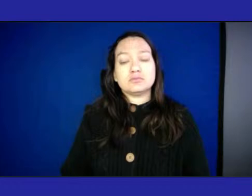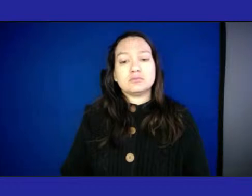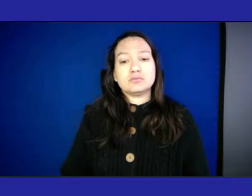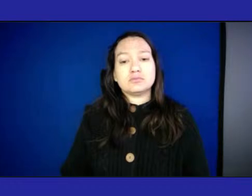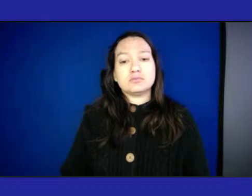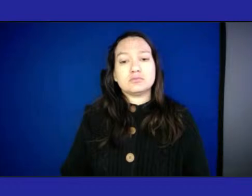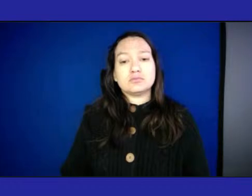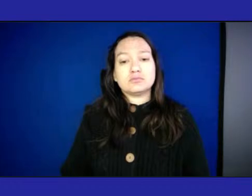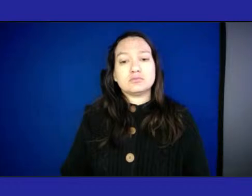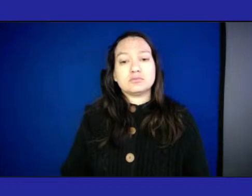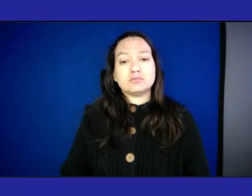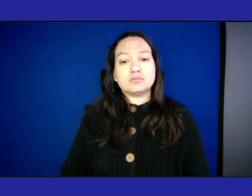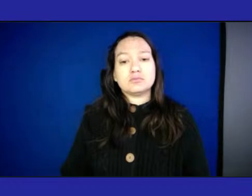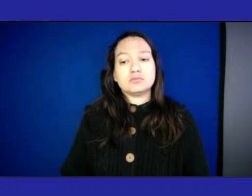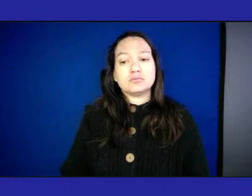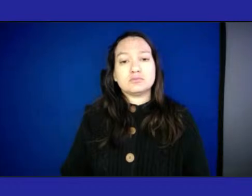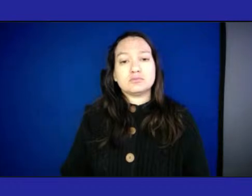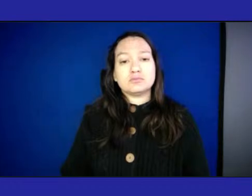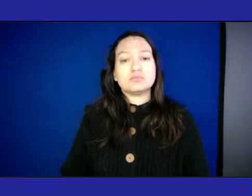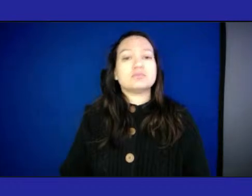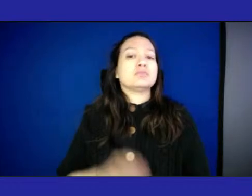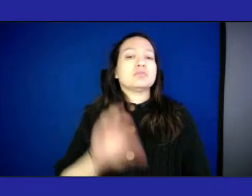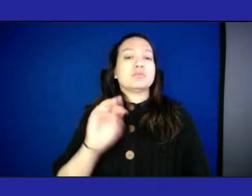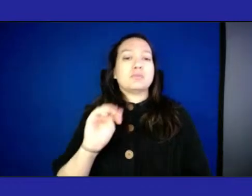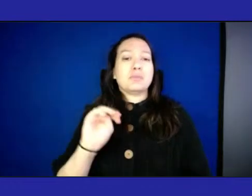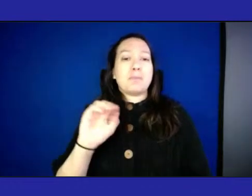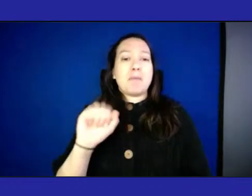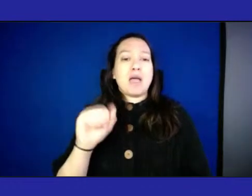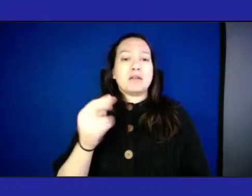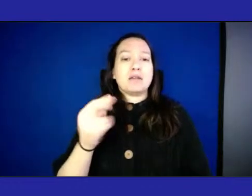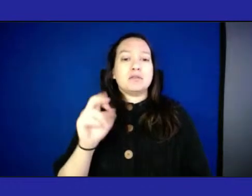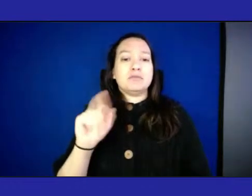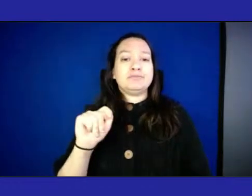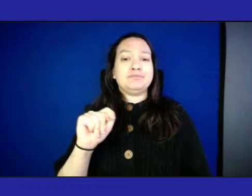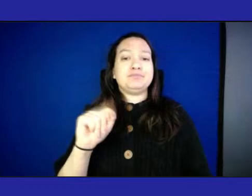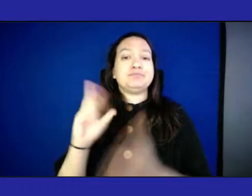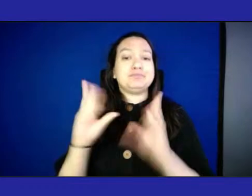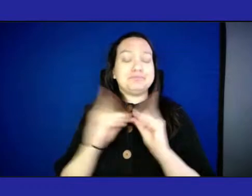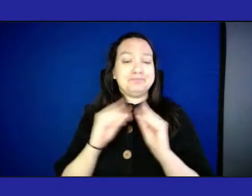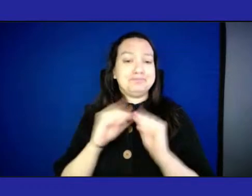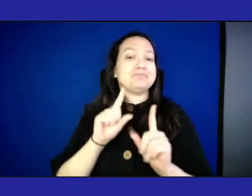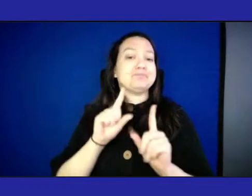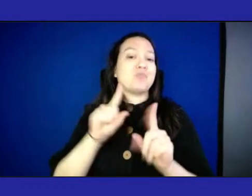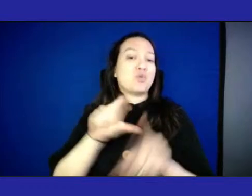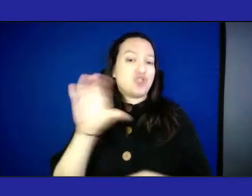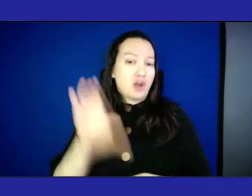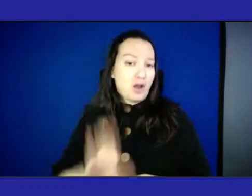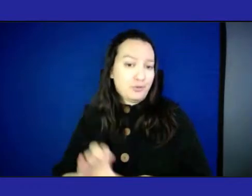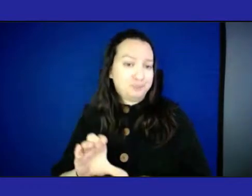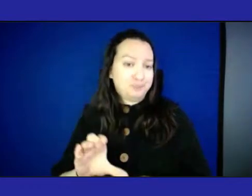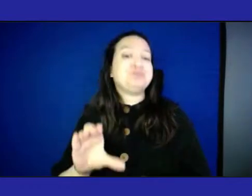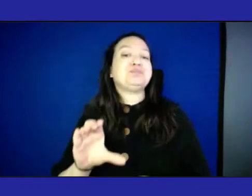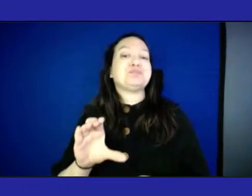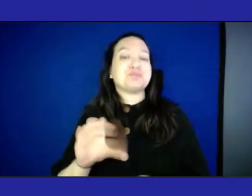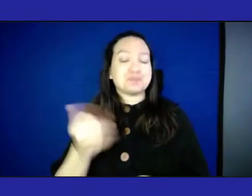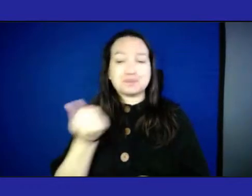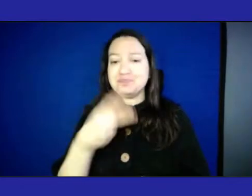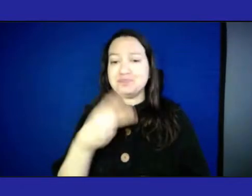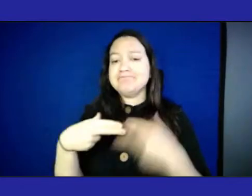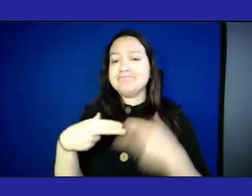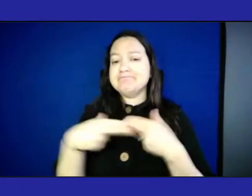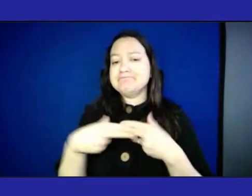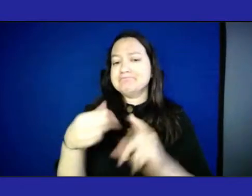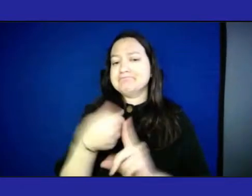The Magnet Conference we attended in Chicago, October 24th. There are several slides to this, but I just want to